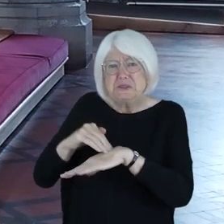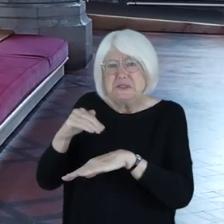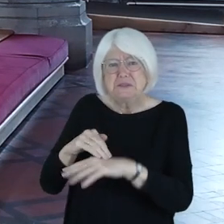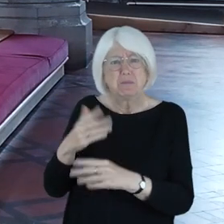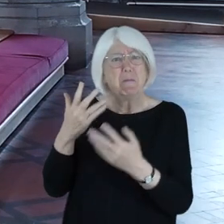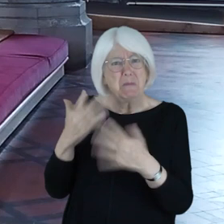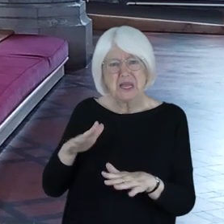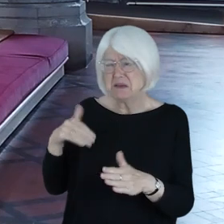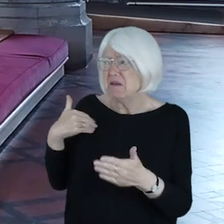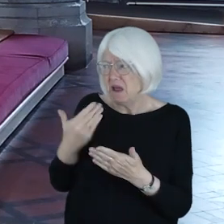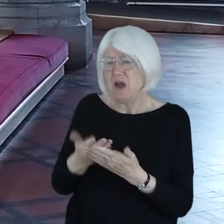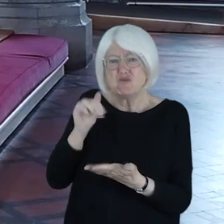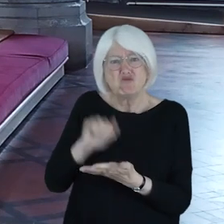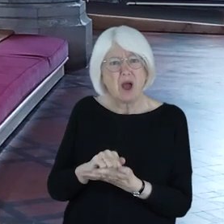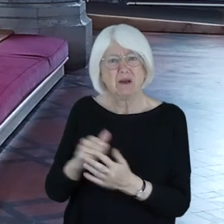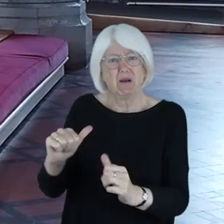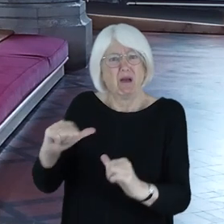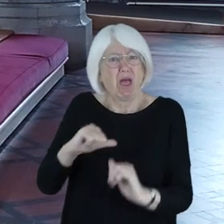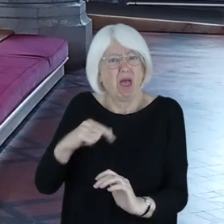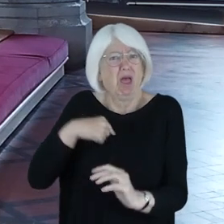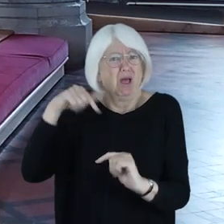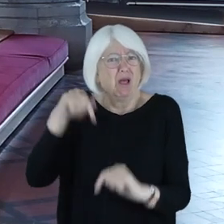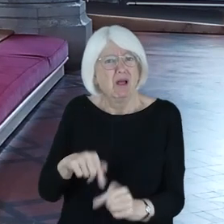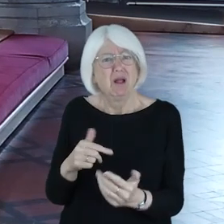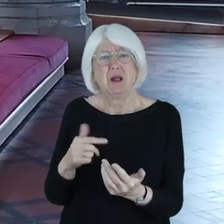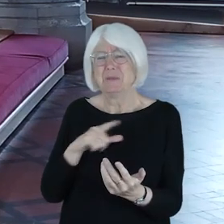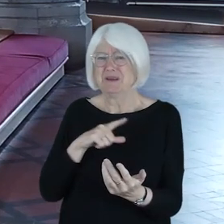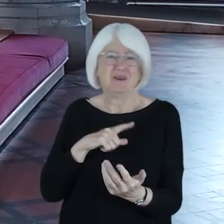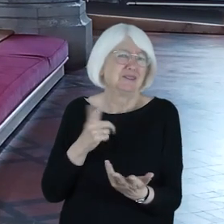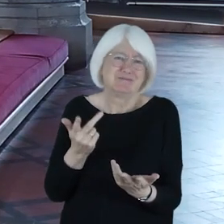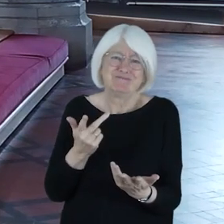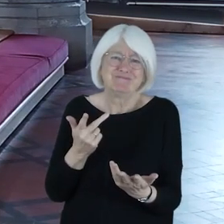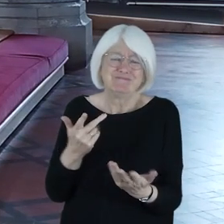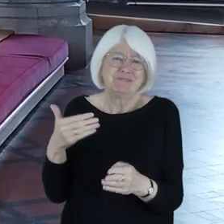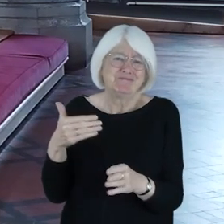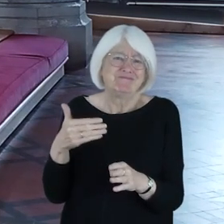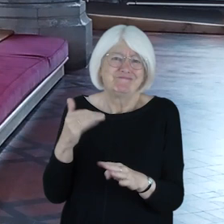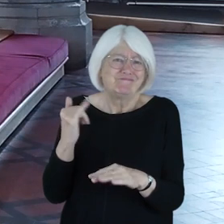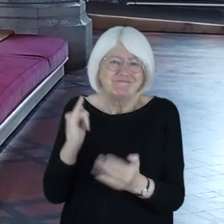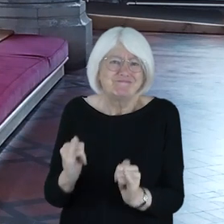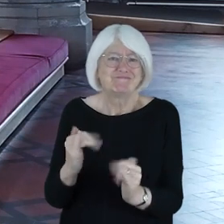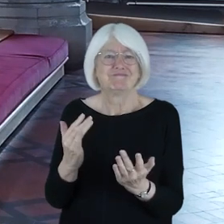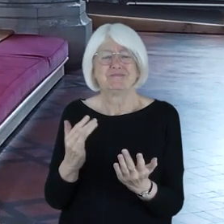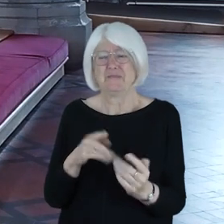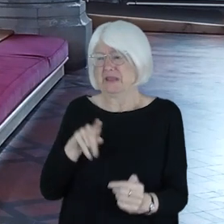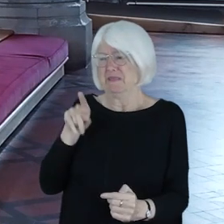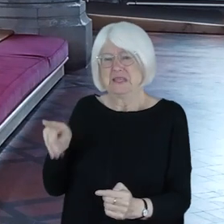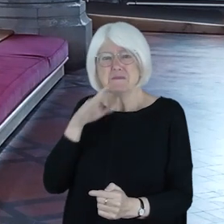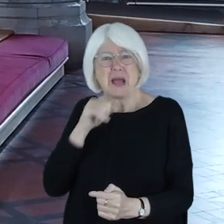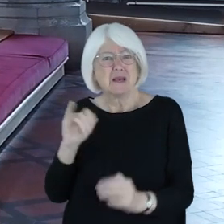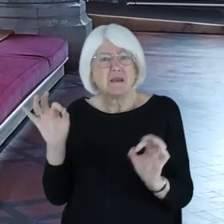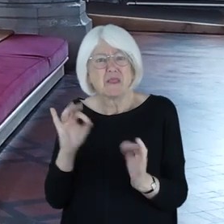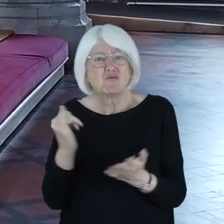we indeed have been condemned justly, for we are getting what we deserve for our deeds, but this man has done nothing